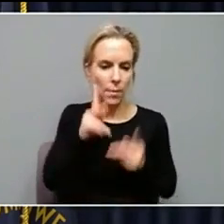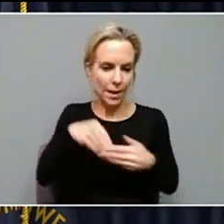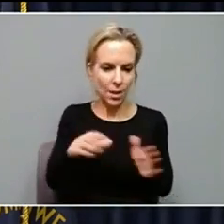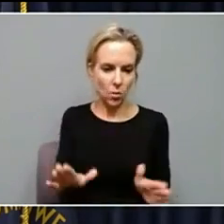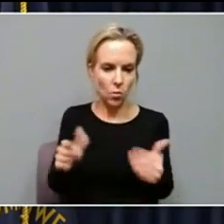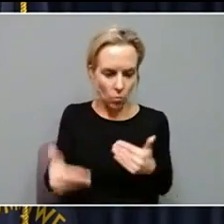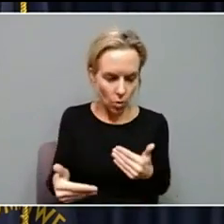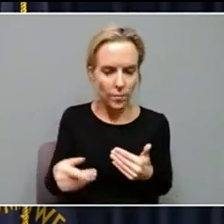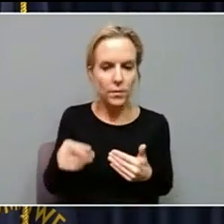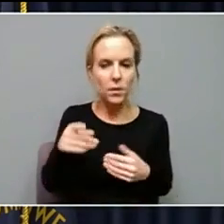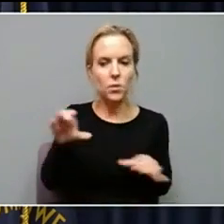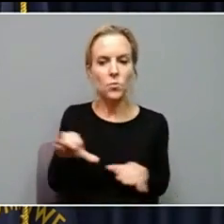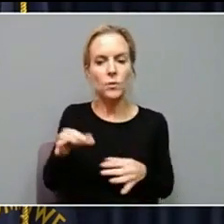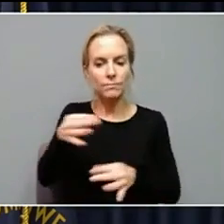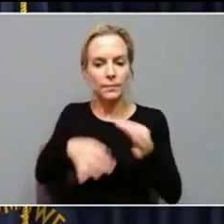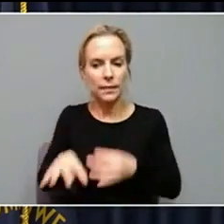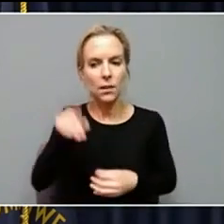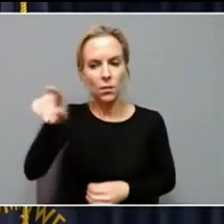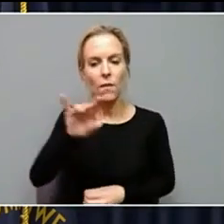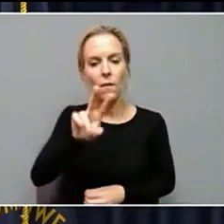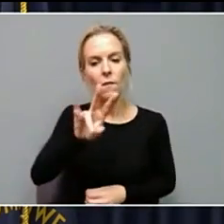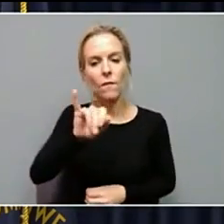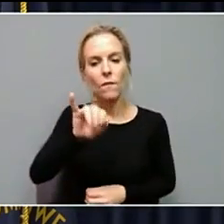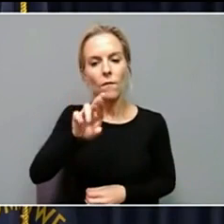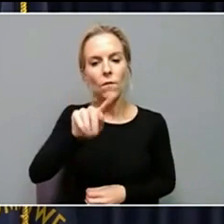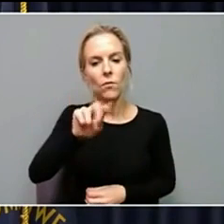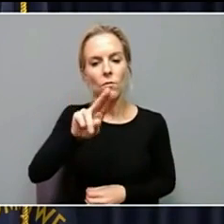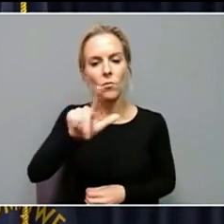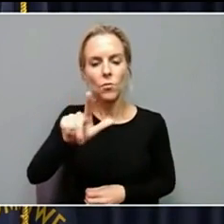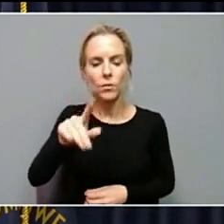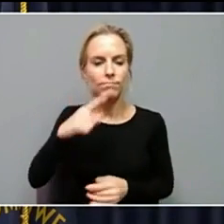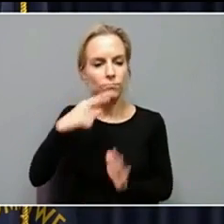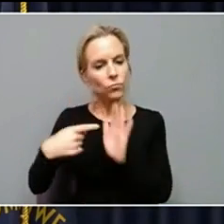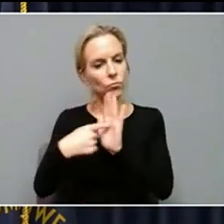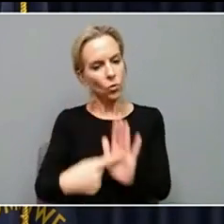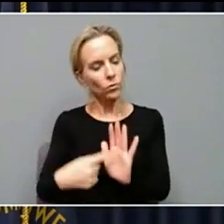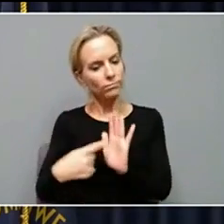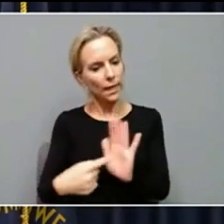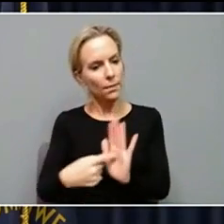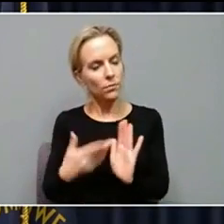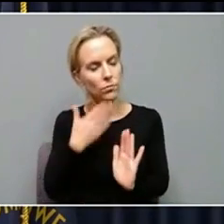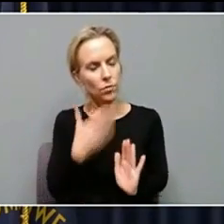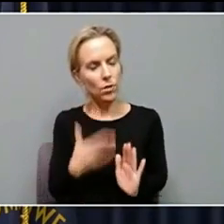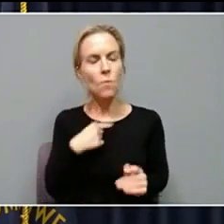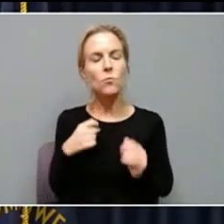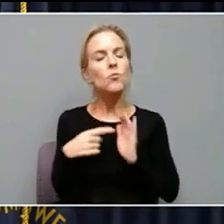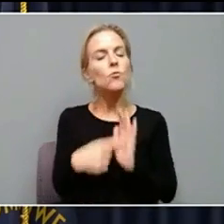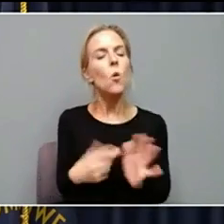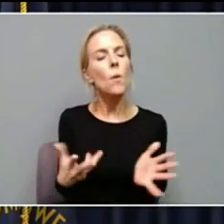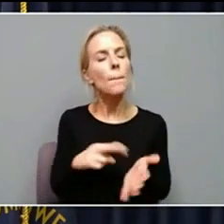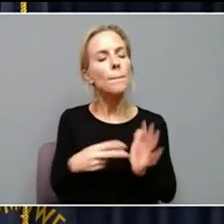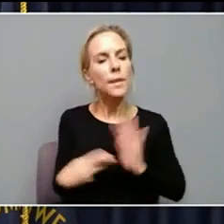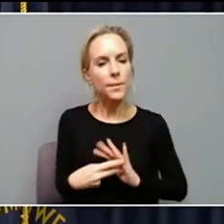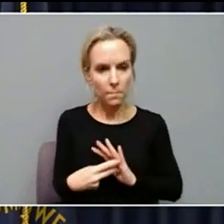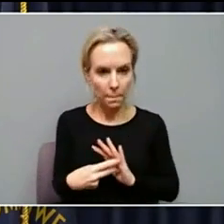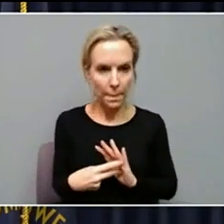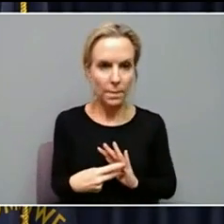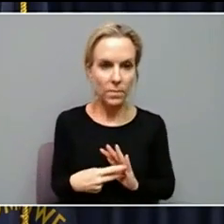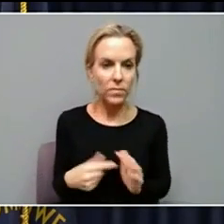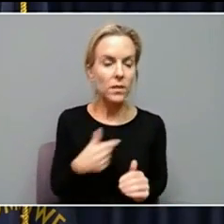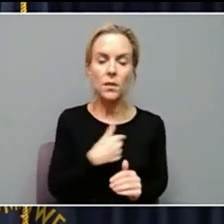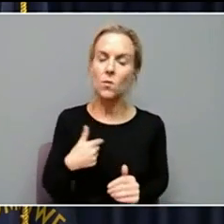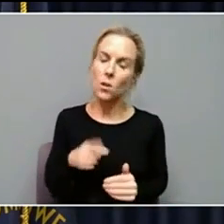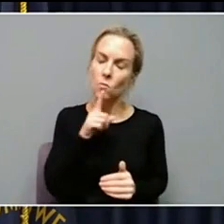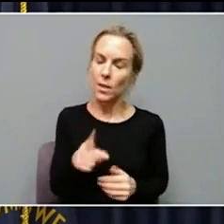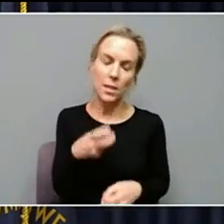really good example for what we need to see across the Commonwealth. And let me just talk about that example. We're in a tough